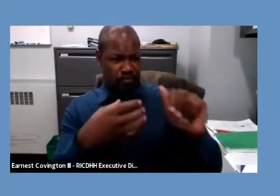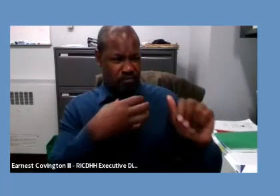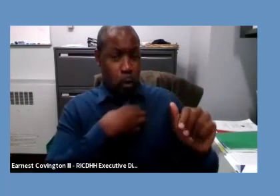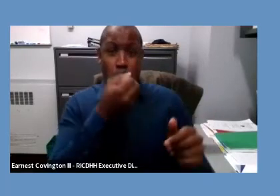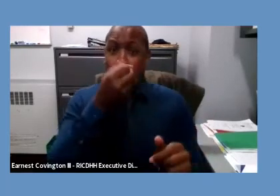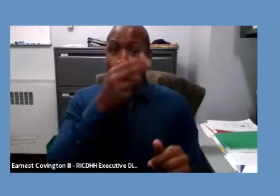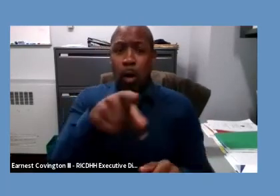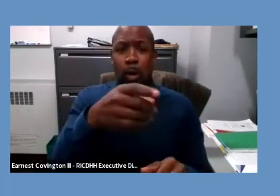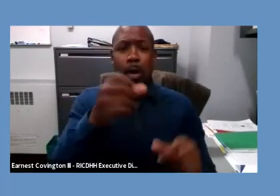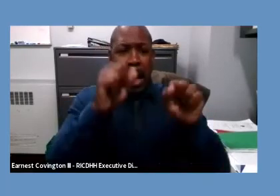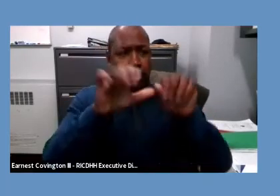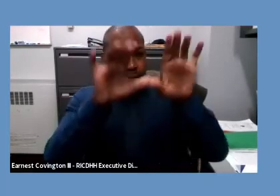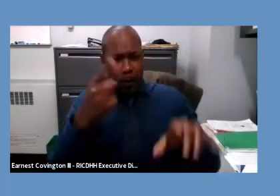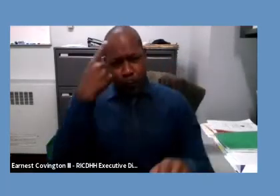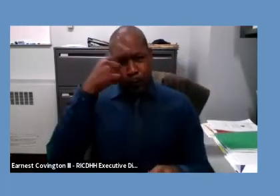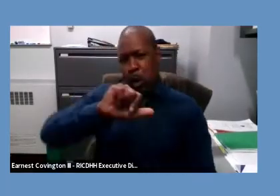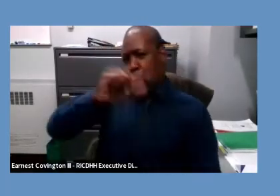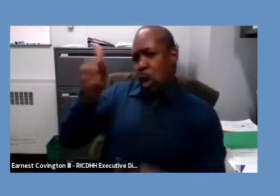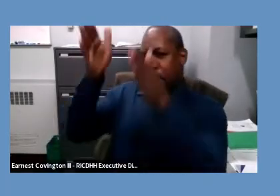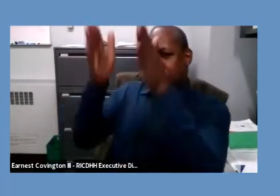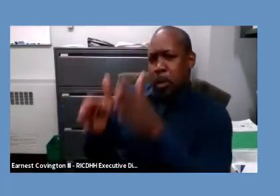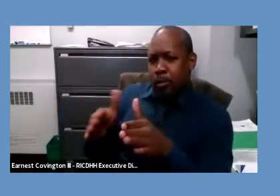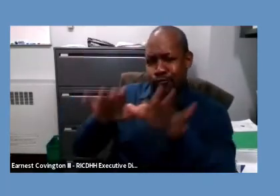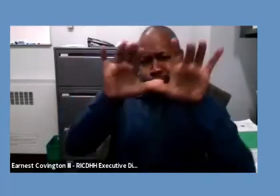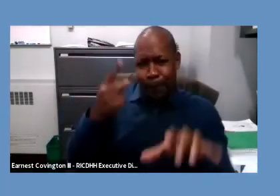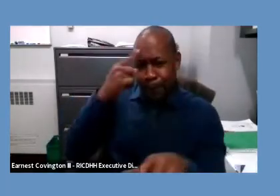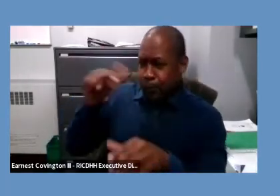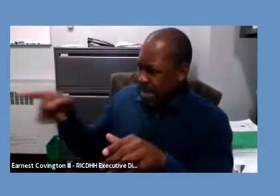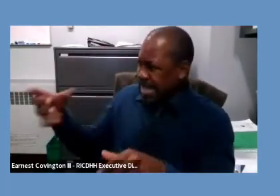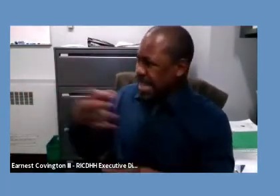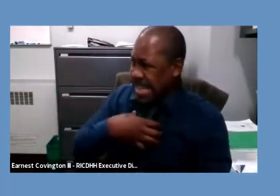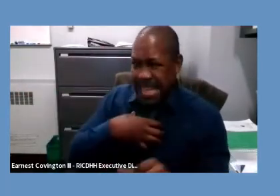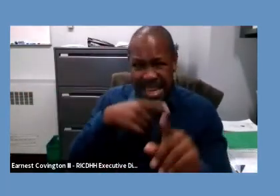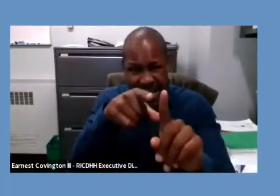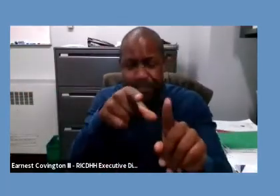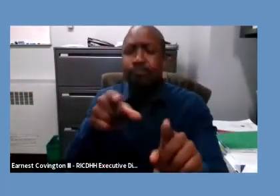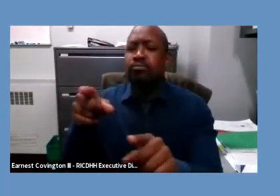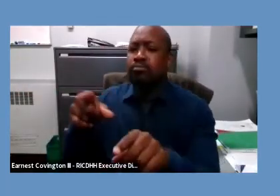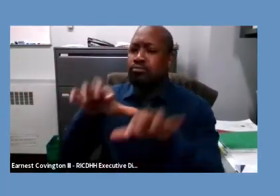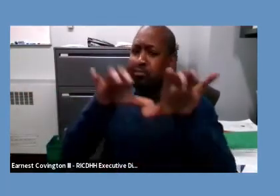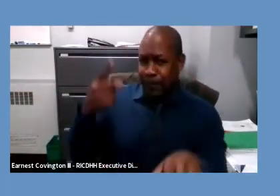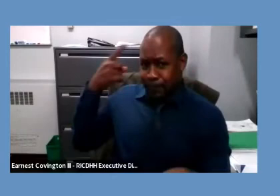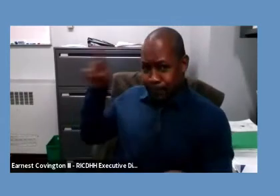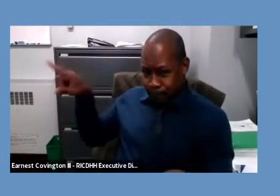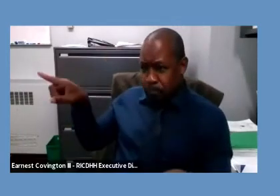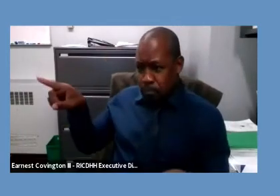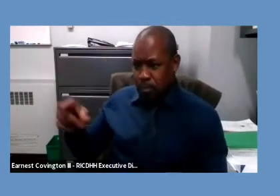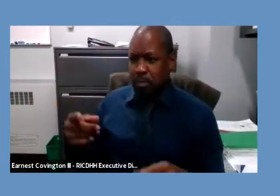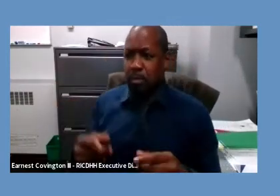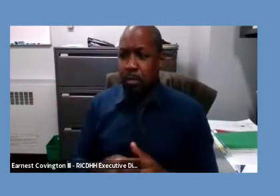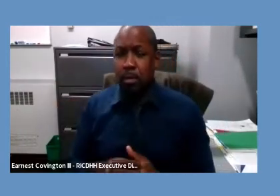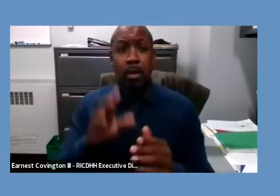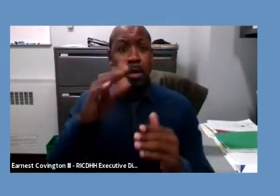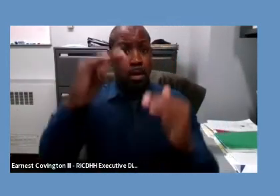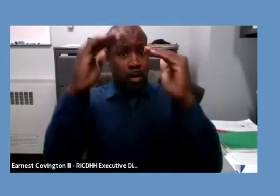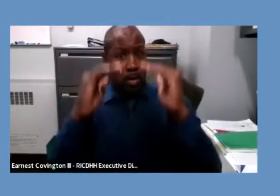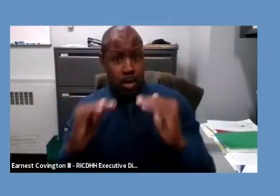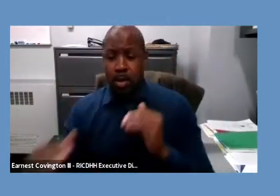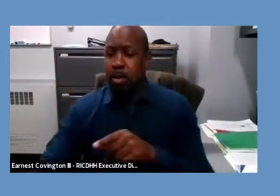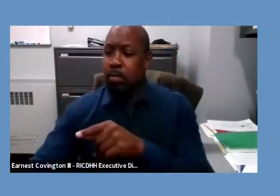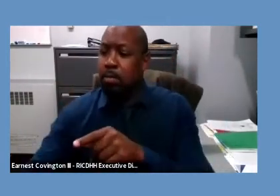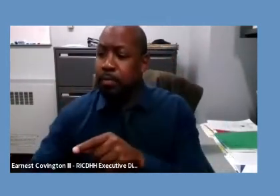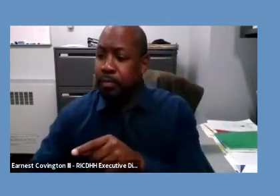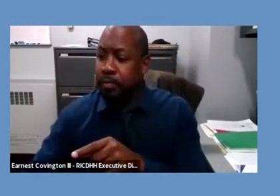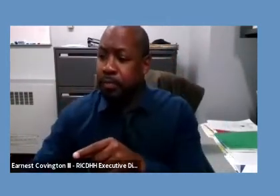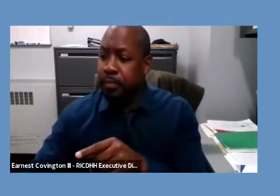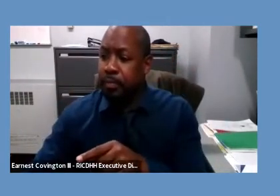Suppose you wanted to file a complaint against Christina, or someone else did and you were writing the complaint. You would